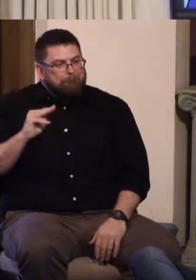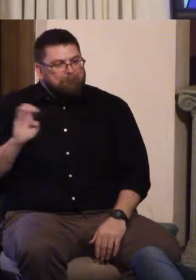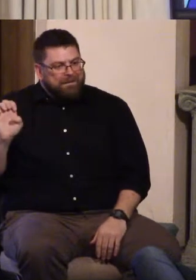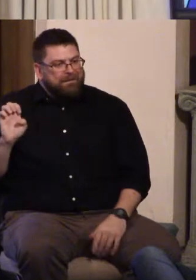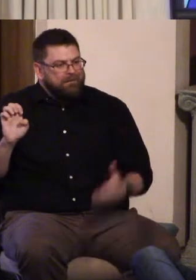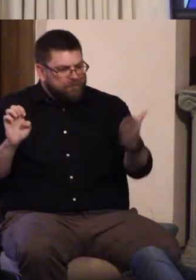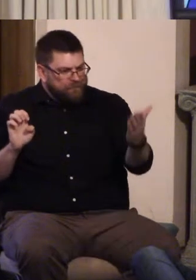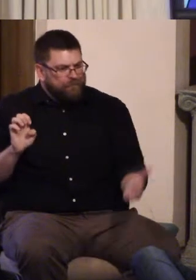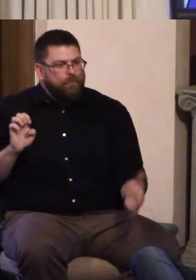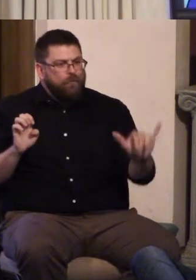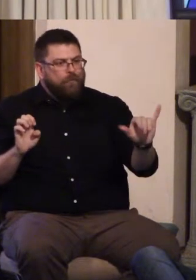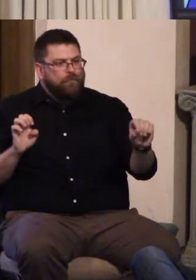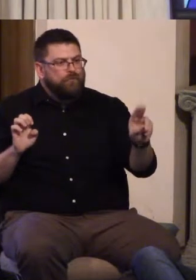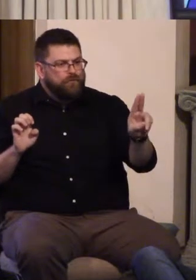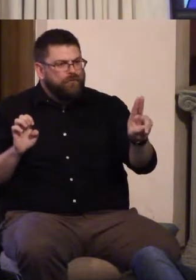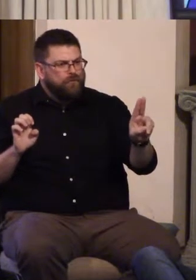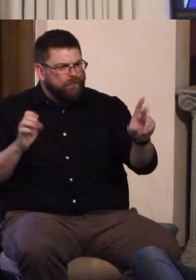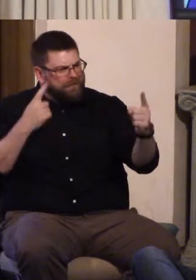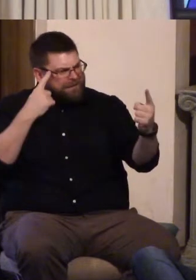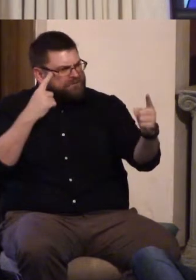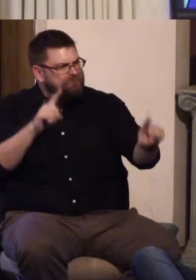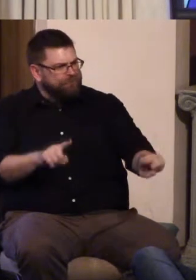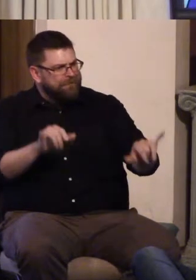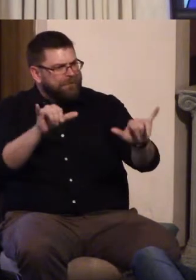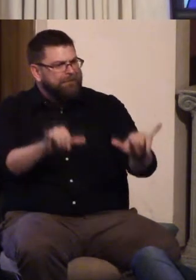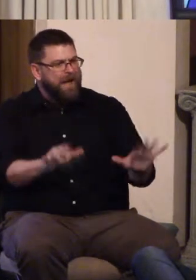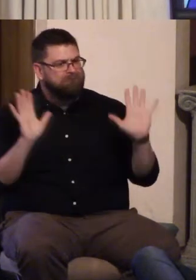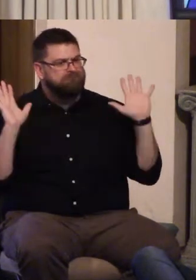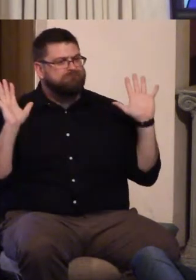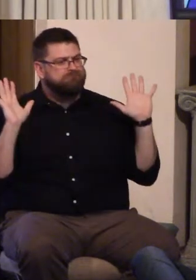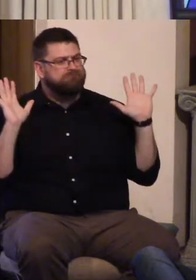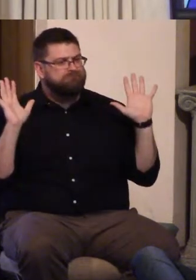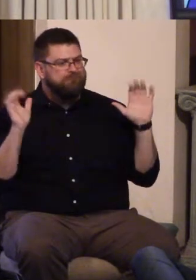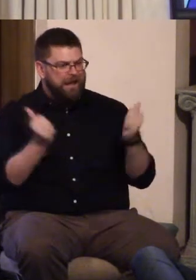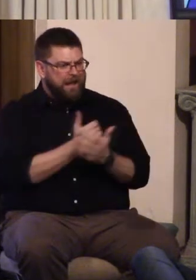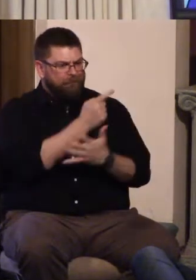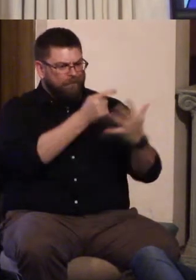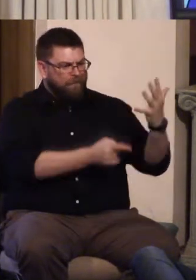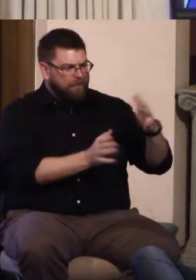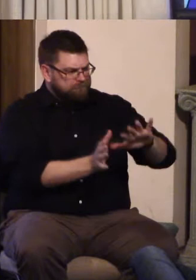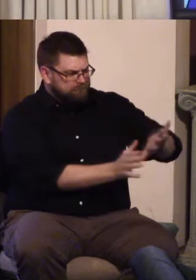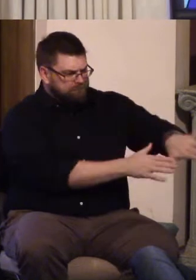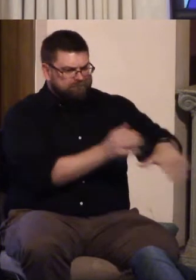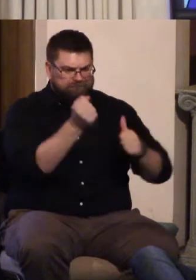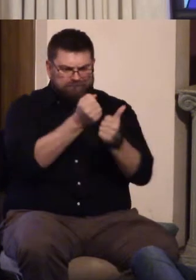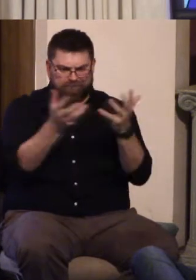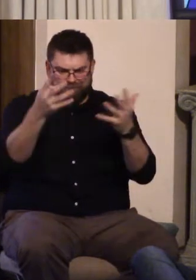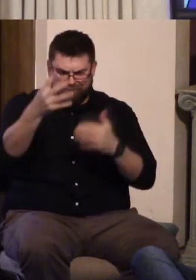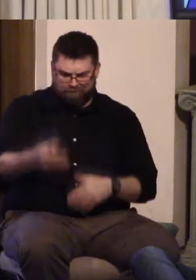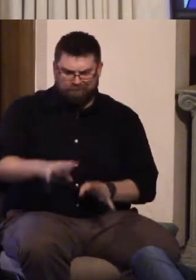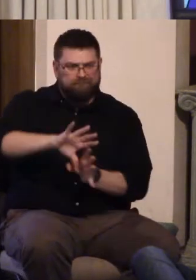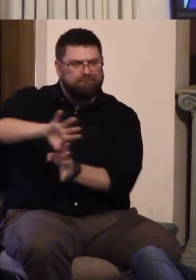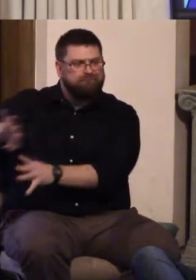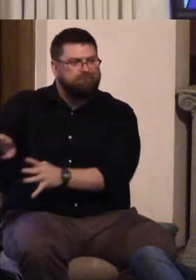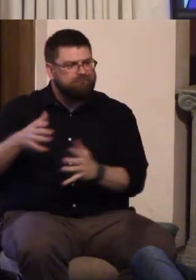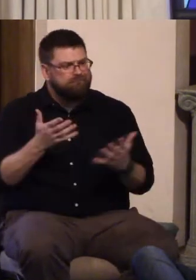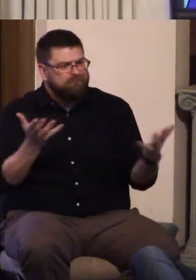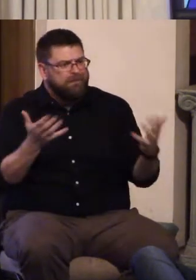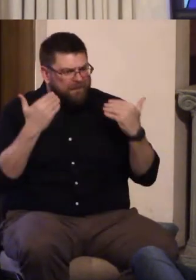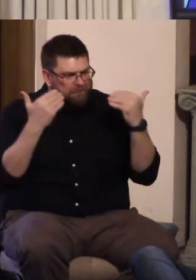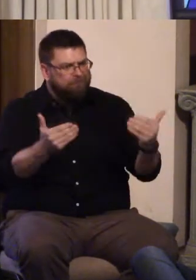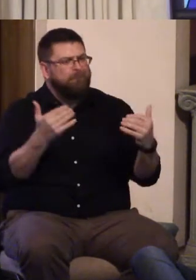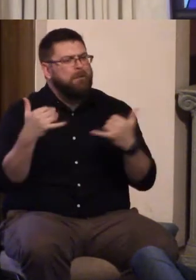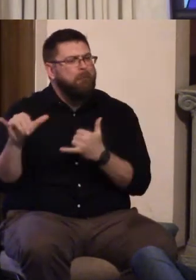not. I'm me. You're you. It's like, can we just agree on that and set everything